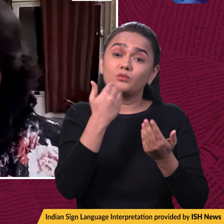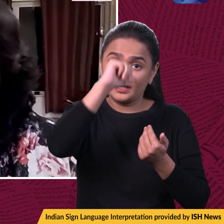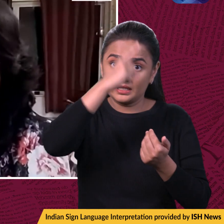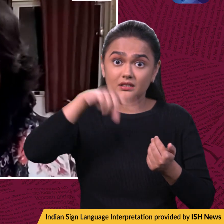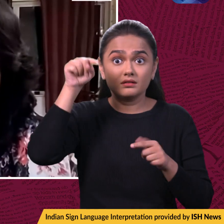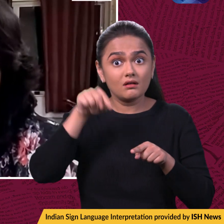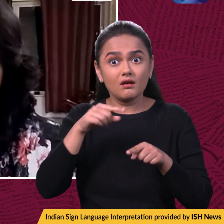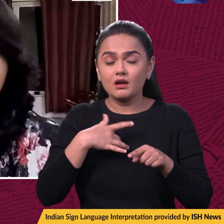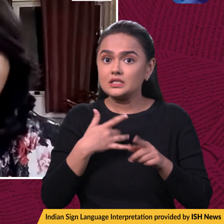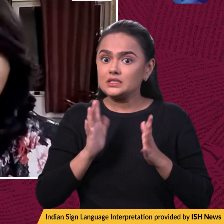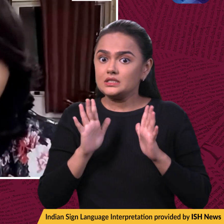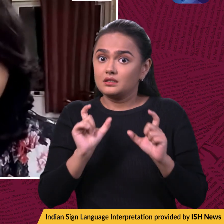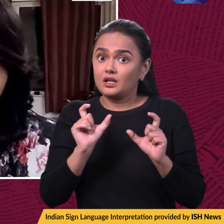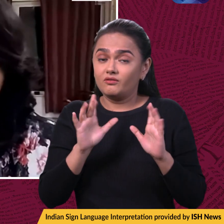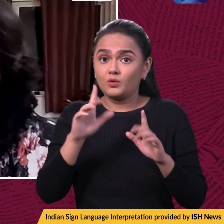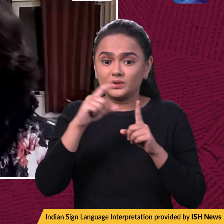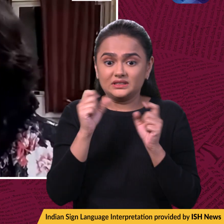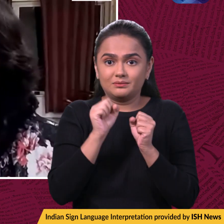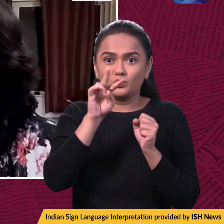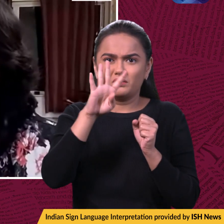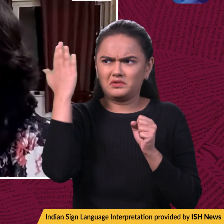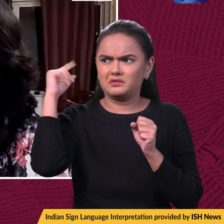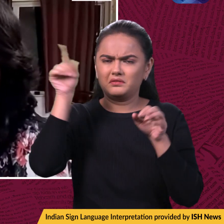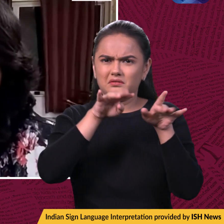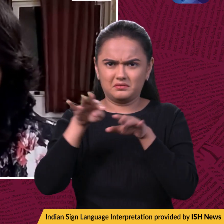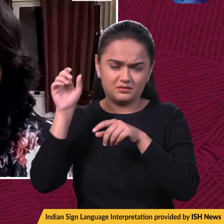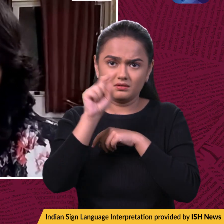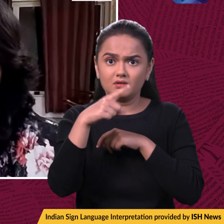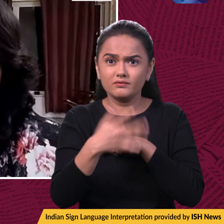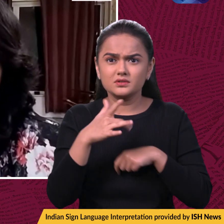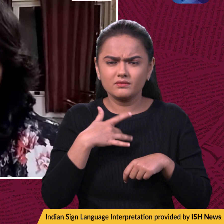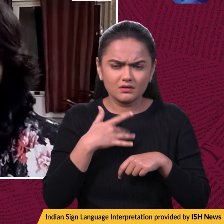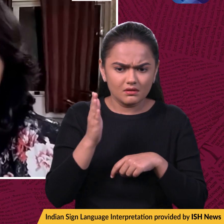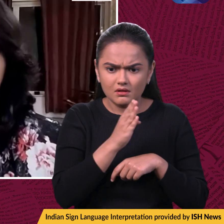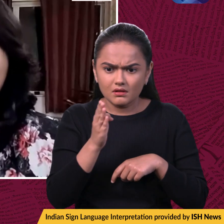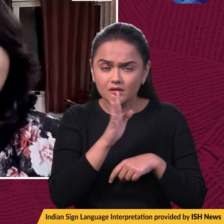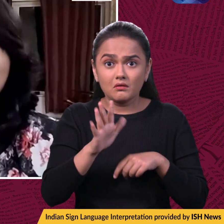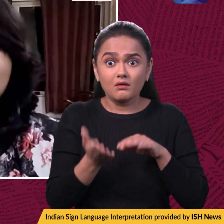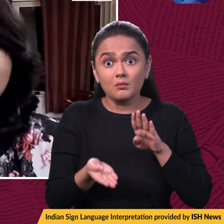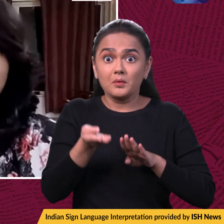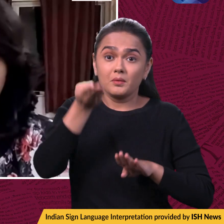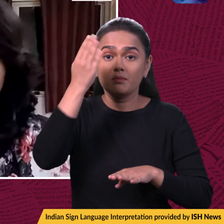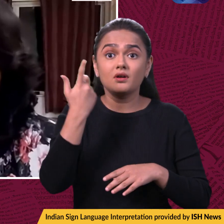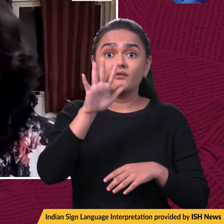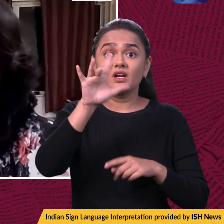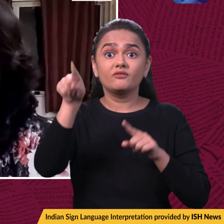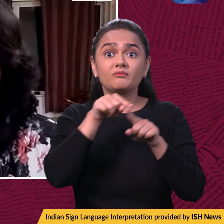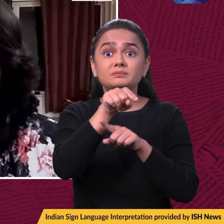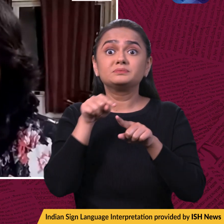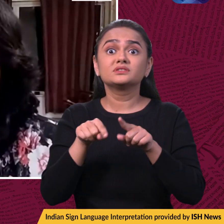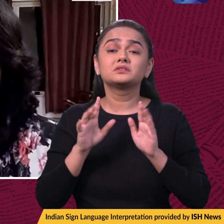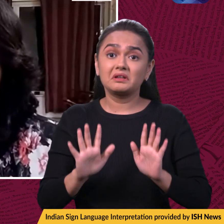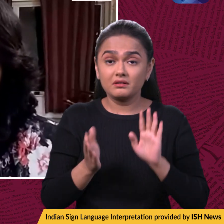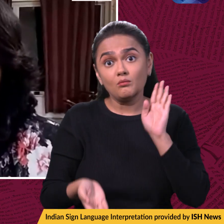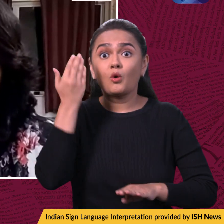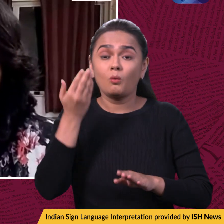significant concern in a December 24th note, with adjusted growth rate of new cases exceeding 5%.